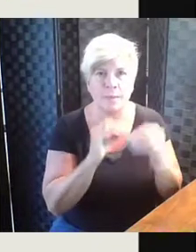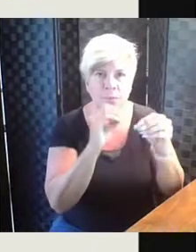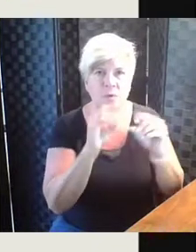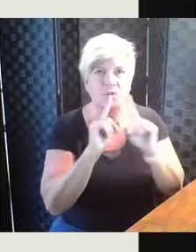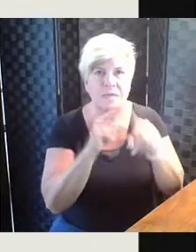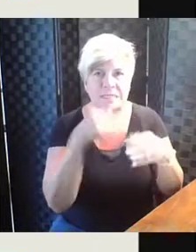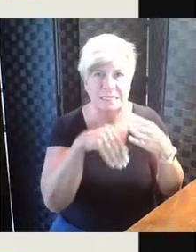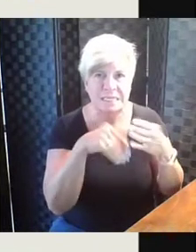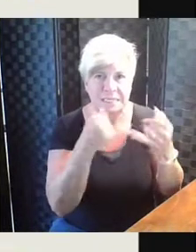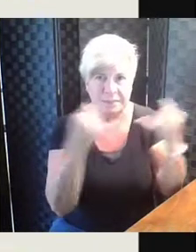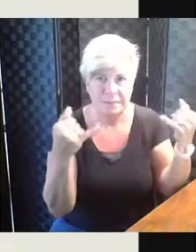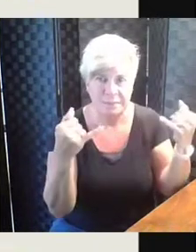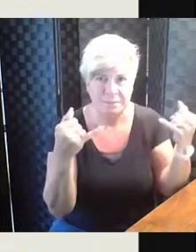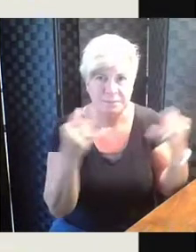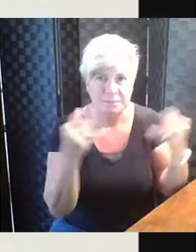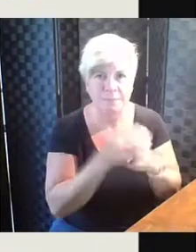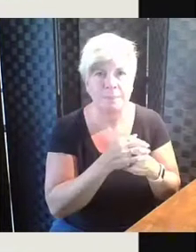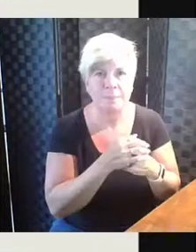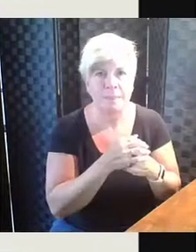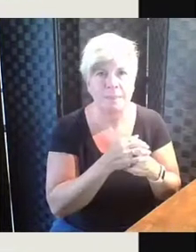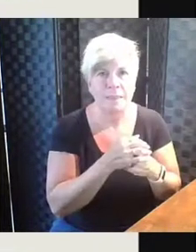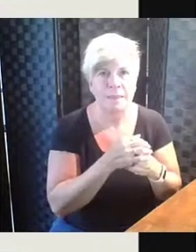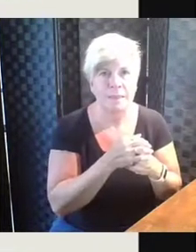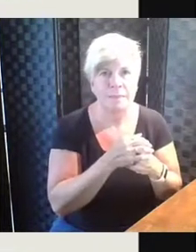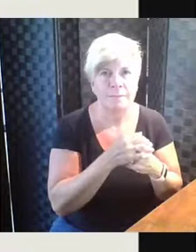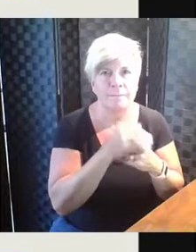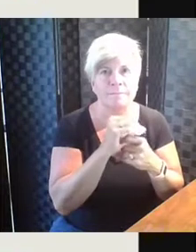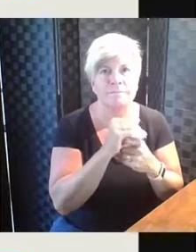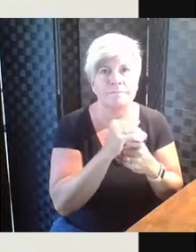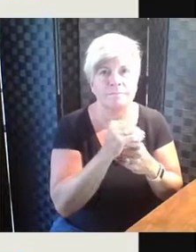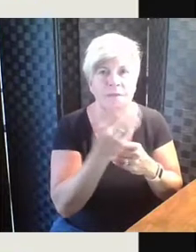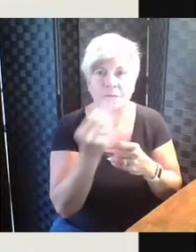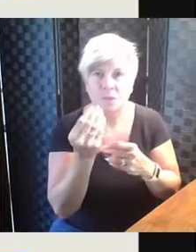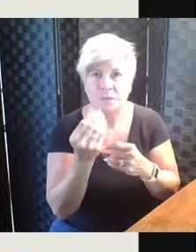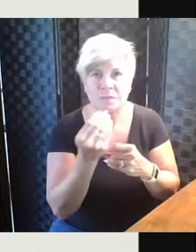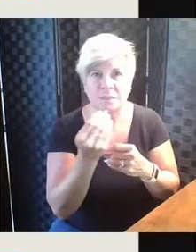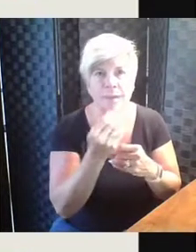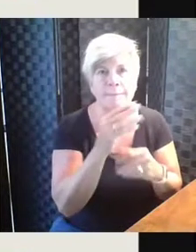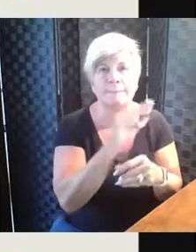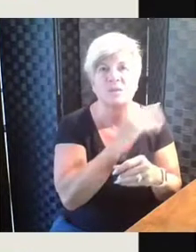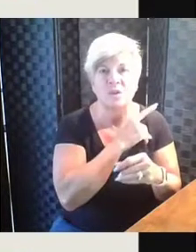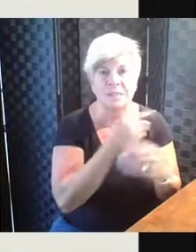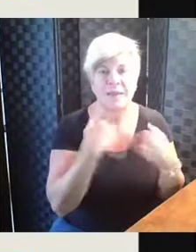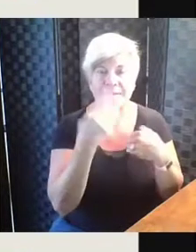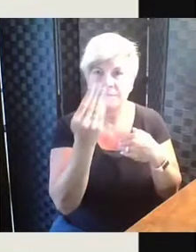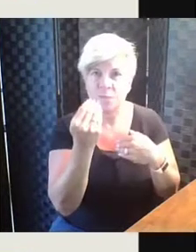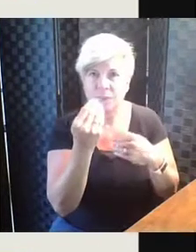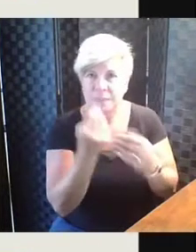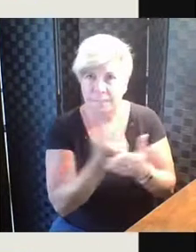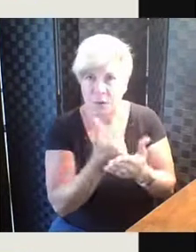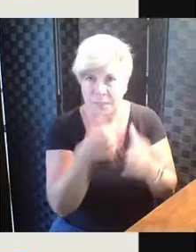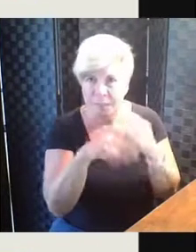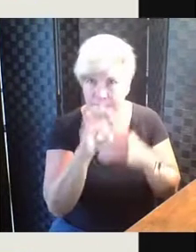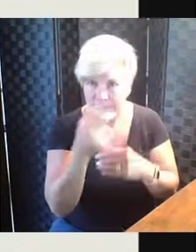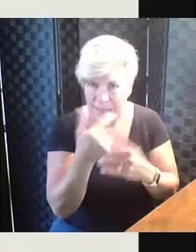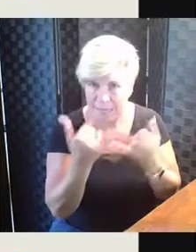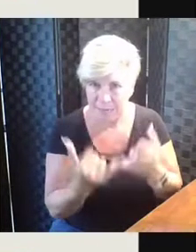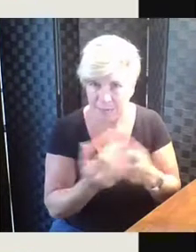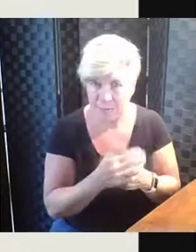our answer in the fill-in-the-blank sentence. The answer was 14, so Mrs. Dawson has 14 marbles in her bag